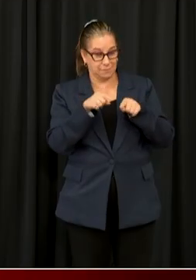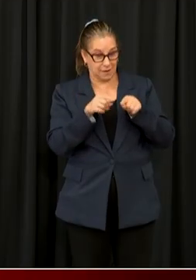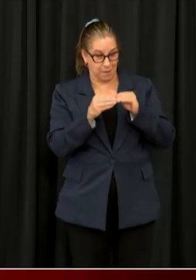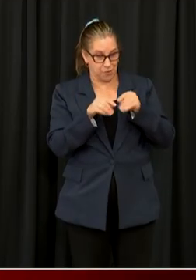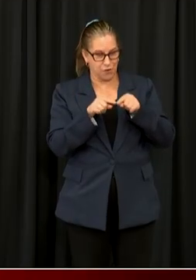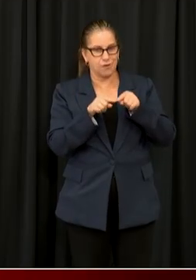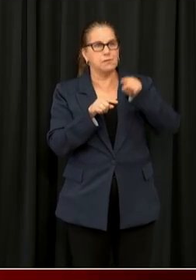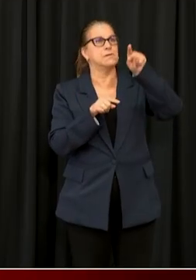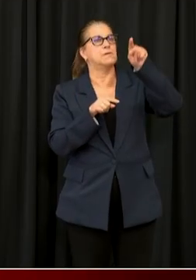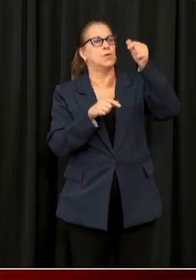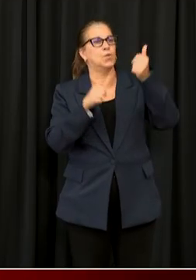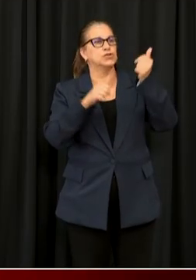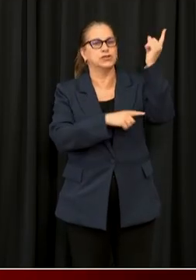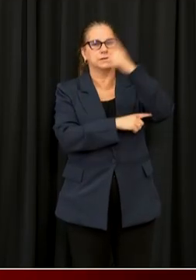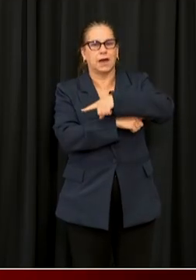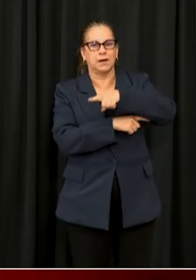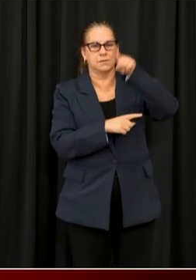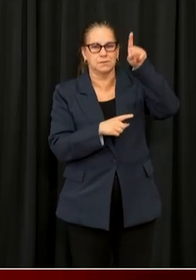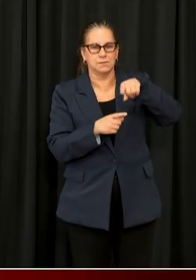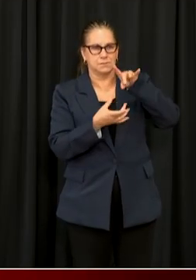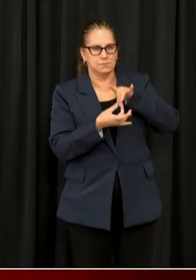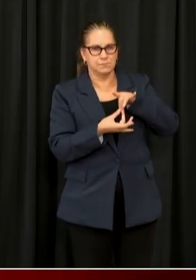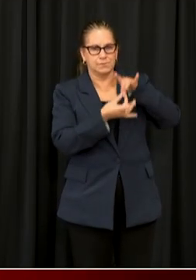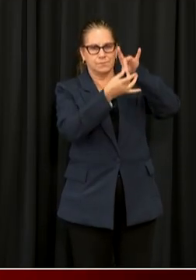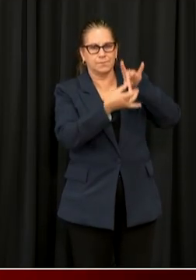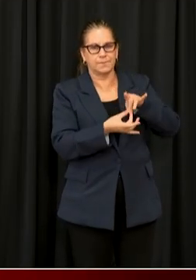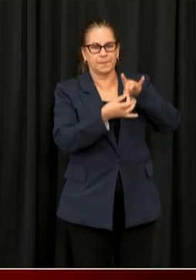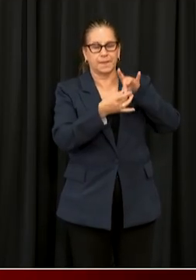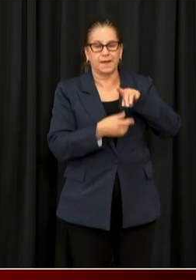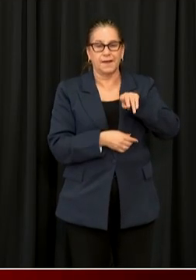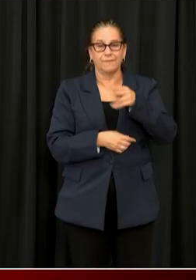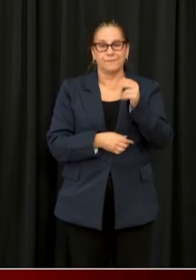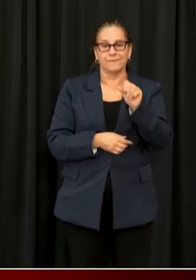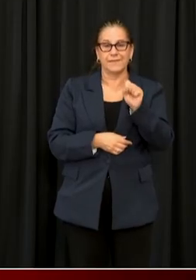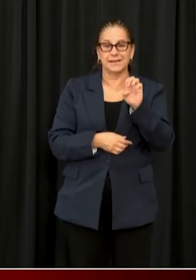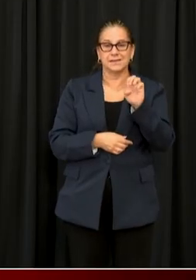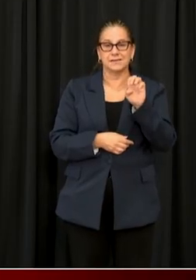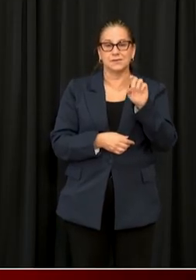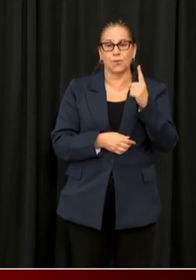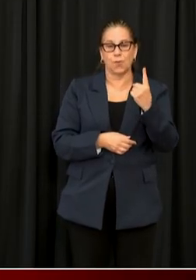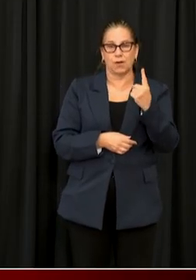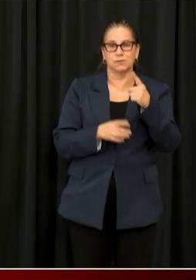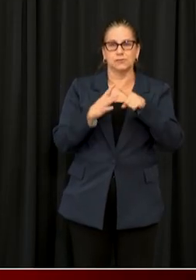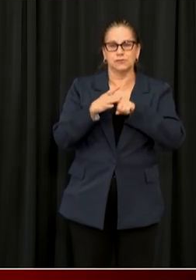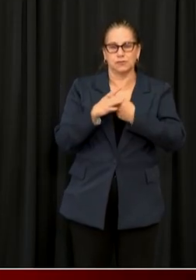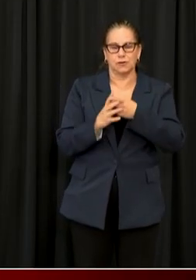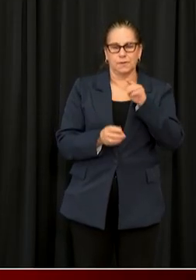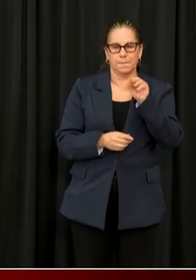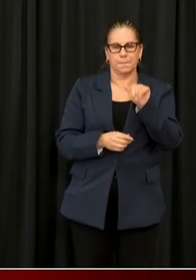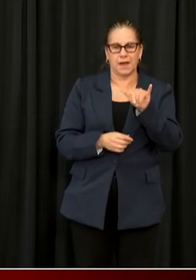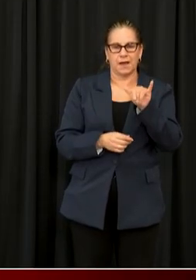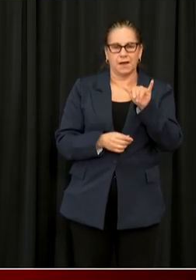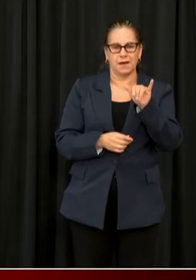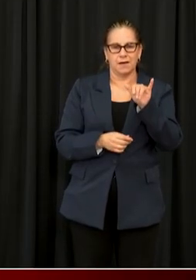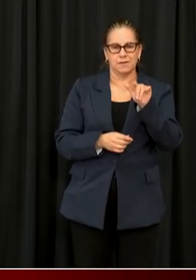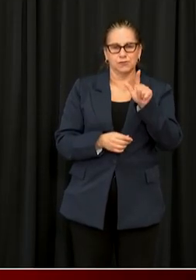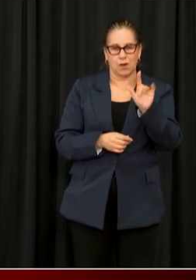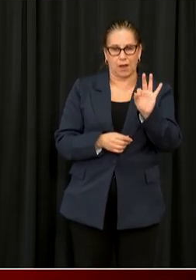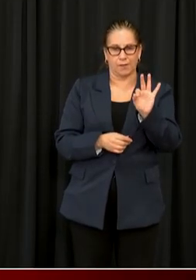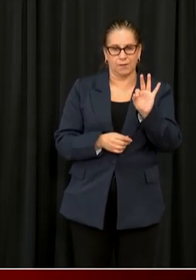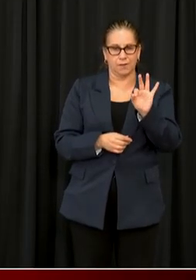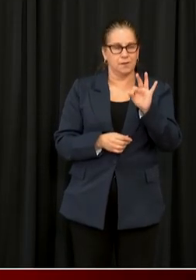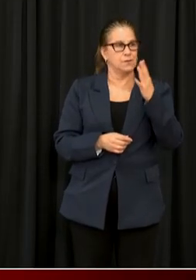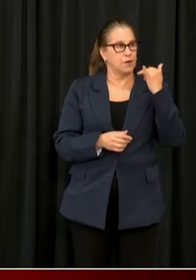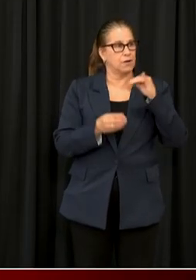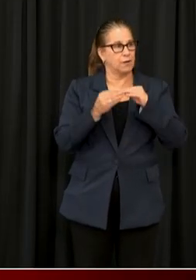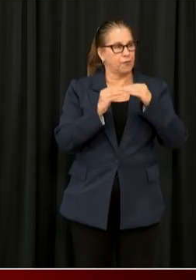entered phase 1 on May 29th. I believe that date on there, on that chart, is May 29th. What would be the first day